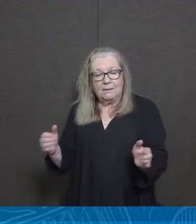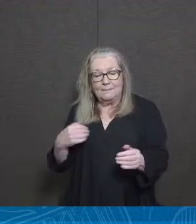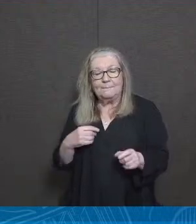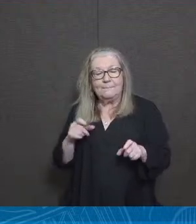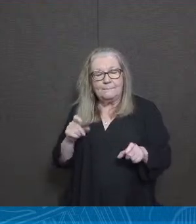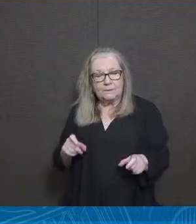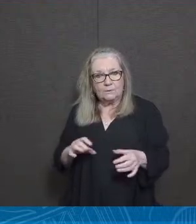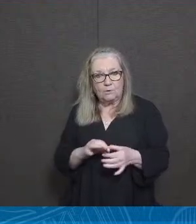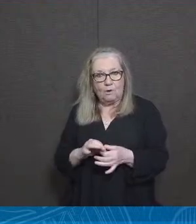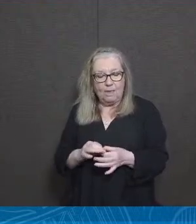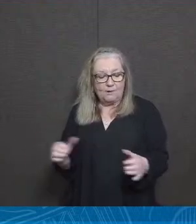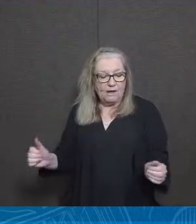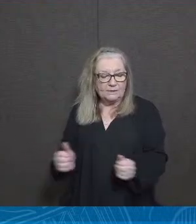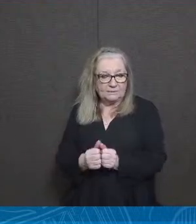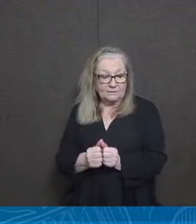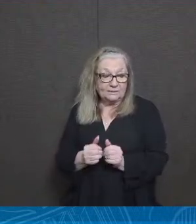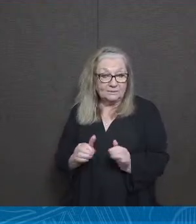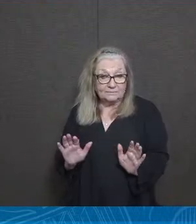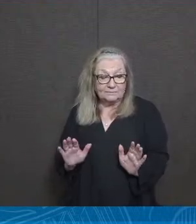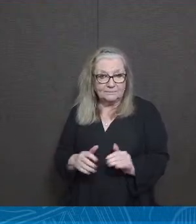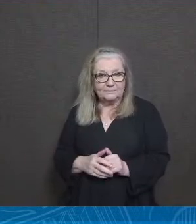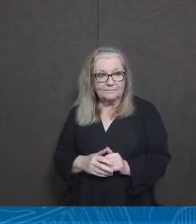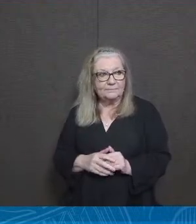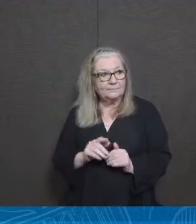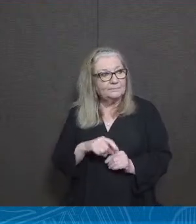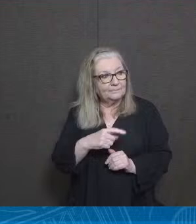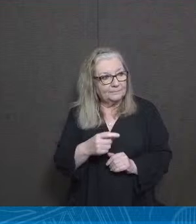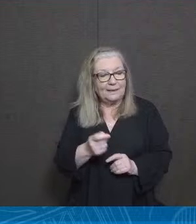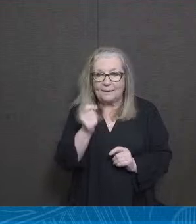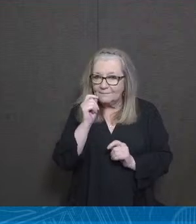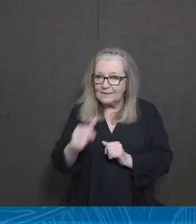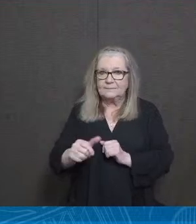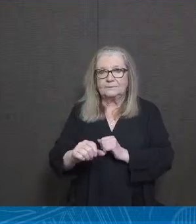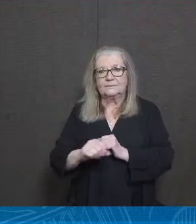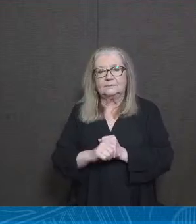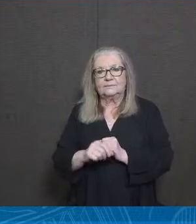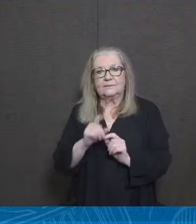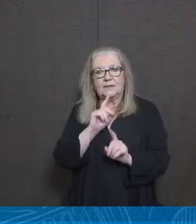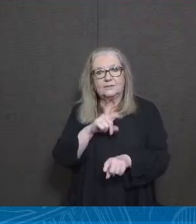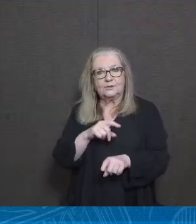collaboration. Thank you, Perry. Lorian, quick answer. Yeah.